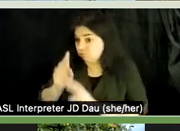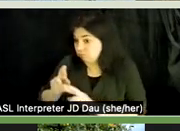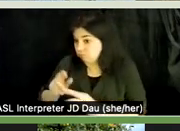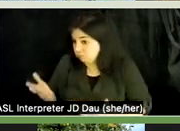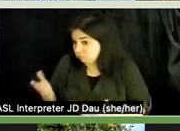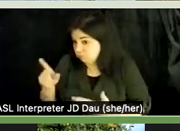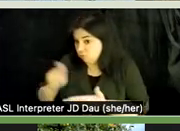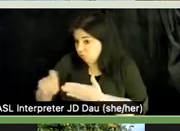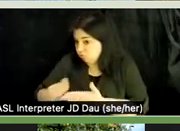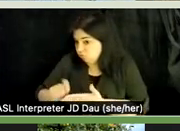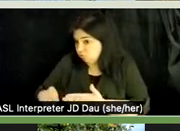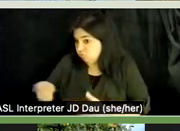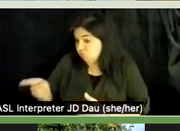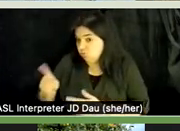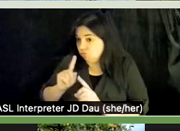in writing, saying,